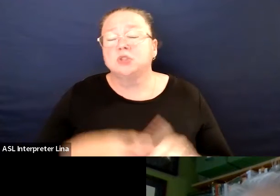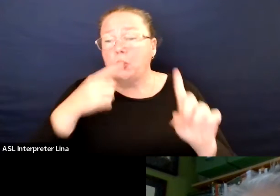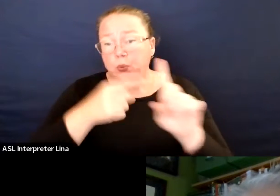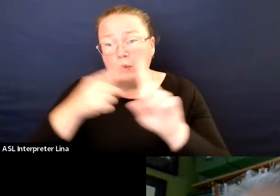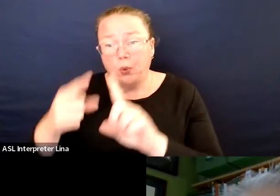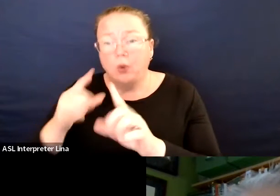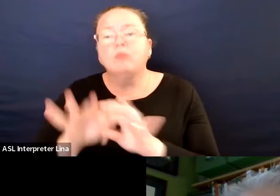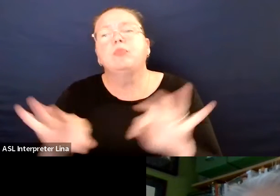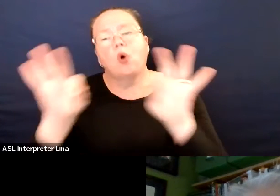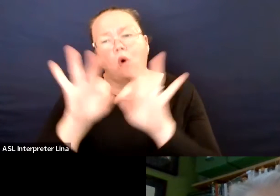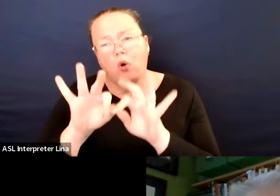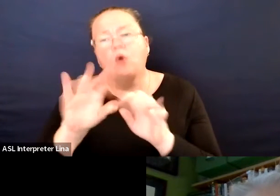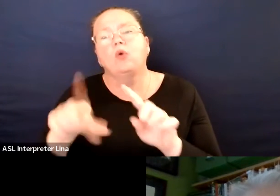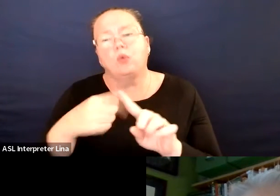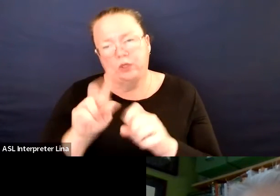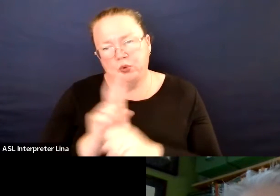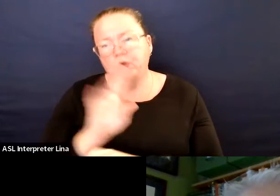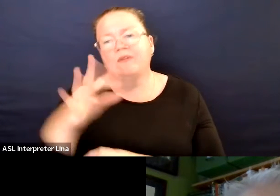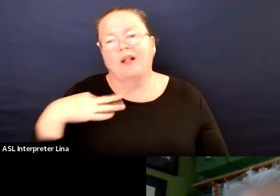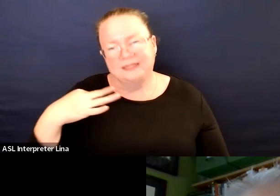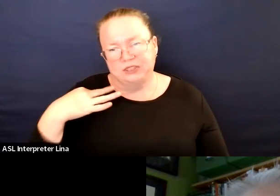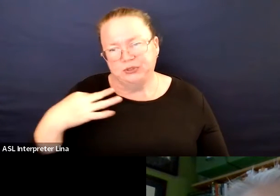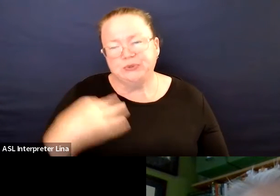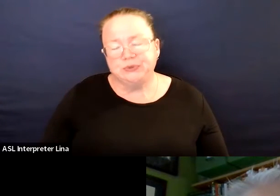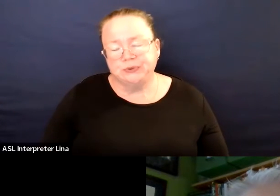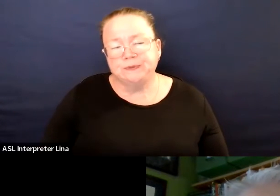important when it comes to using volunteers.